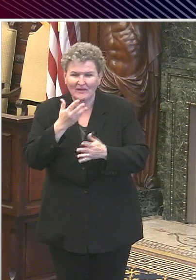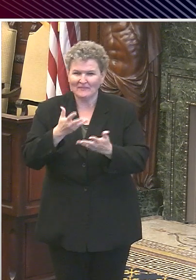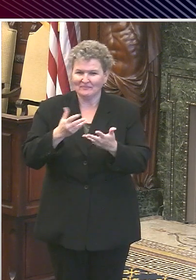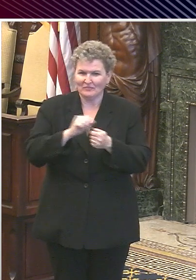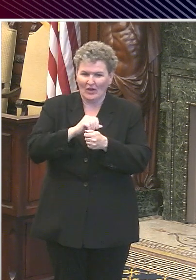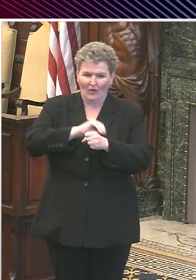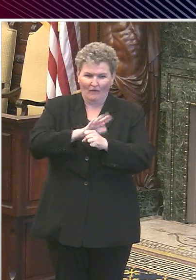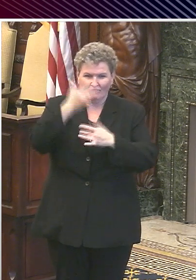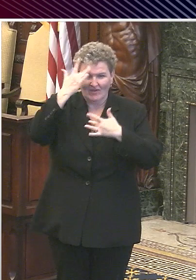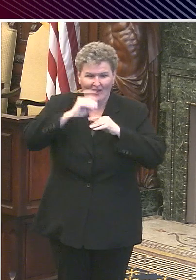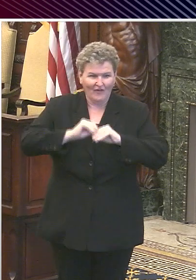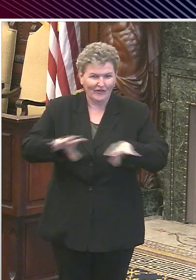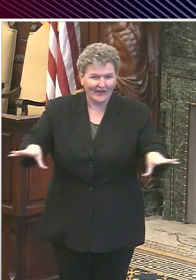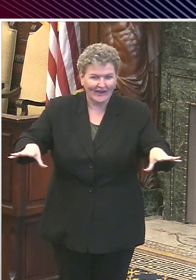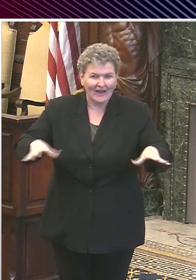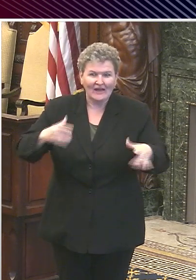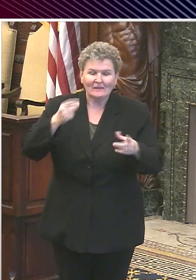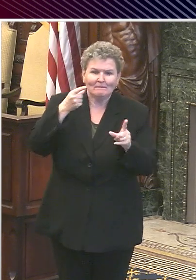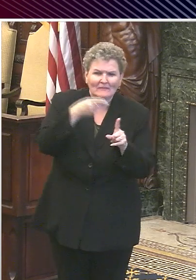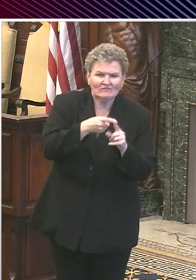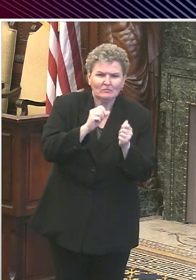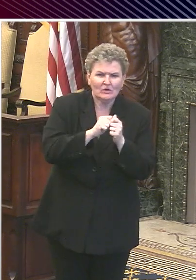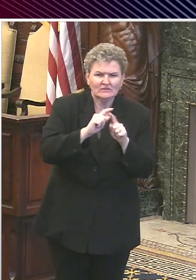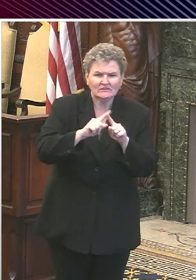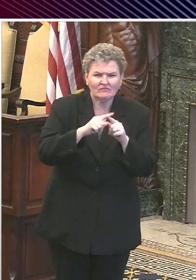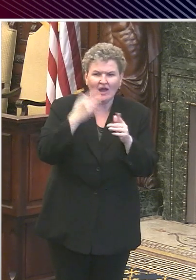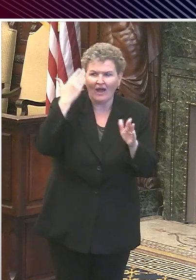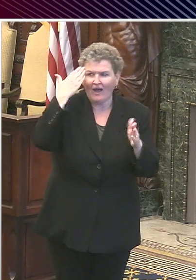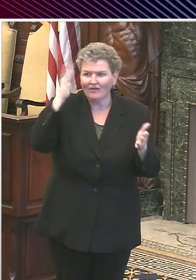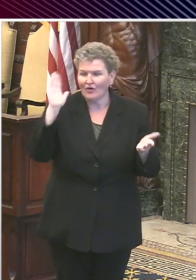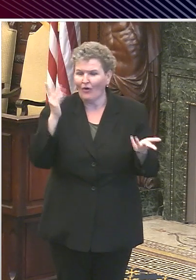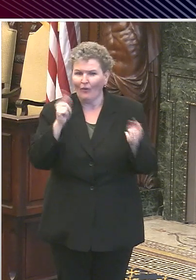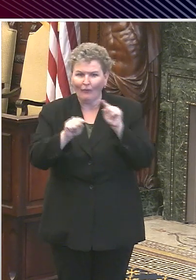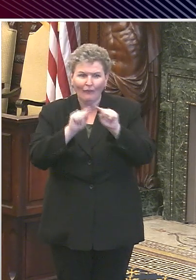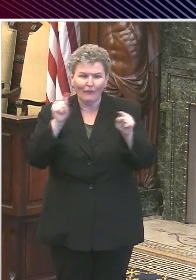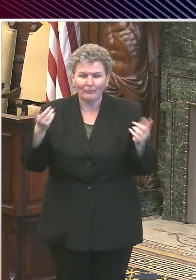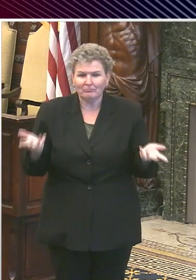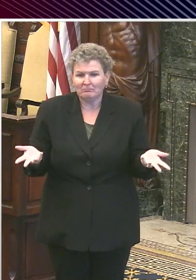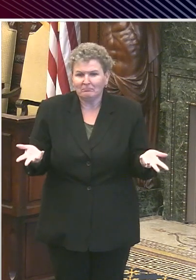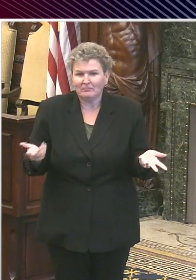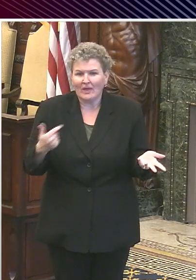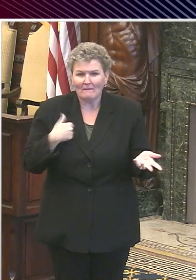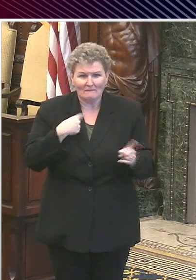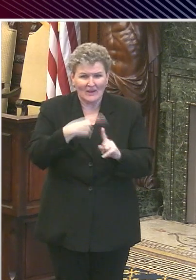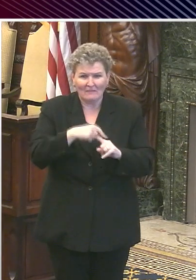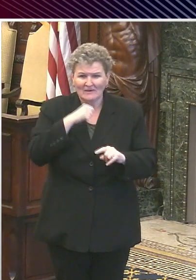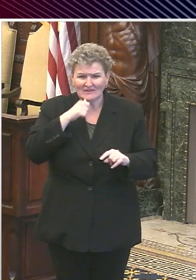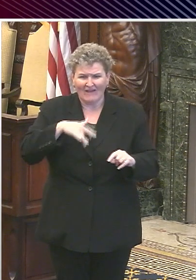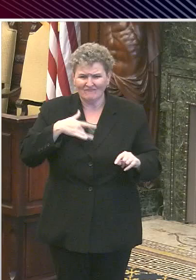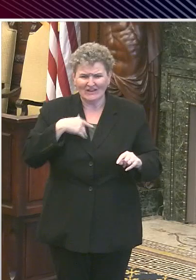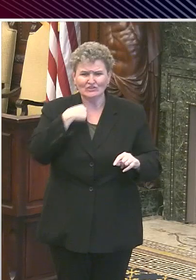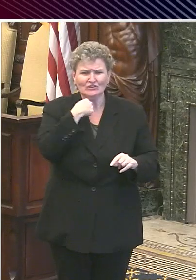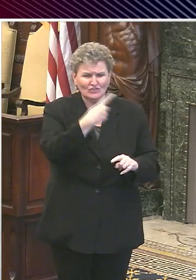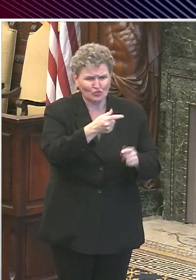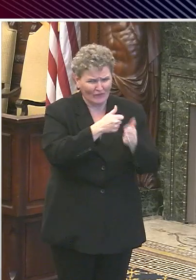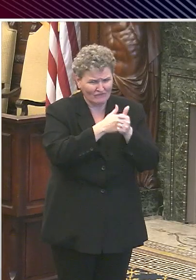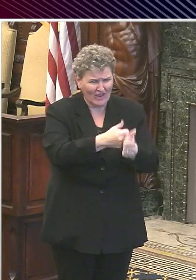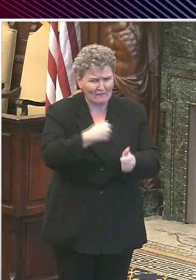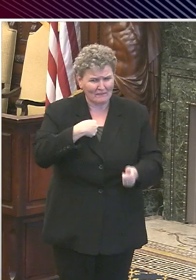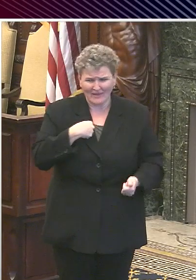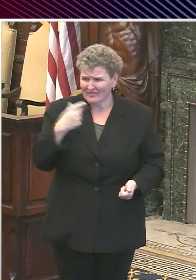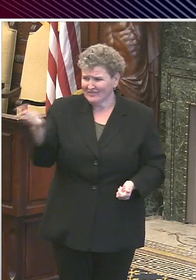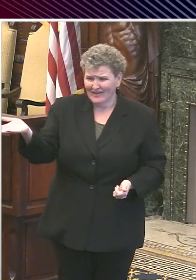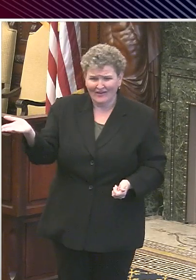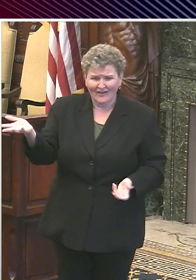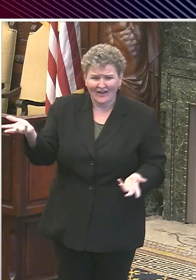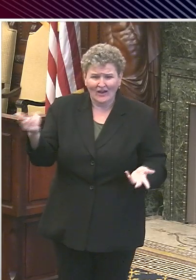I have no particular place in mind. And I'm unlikely to tell you because you'll follow me there. But you do